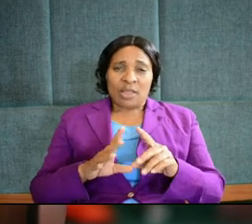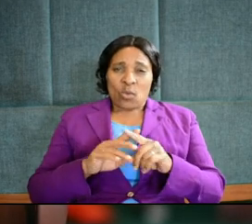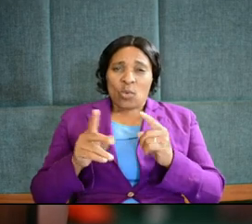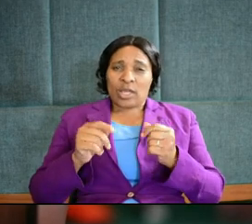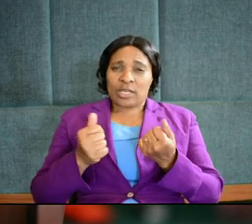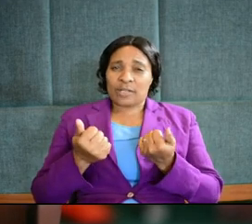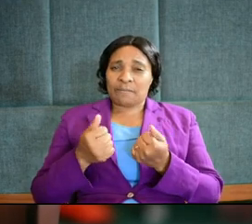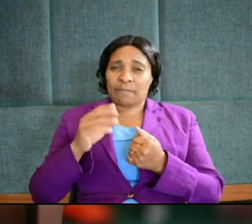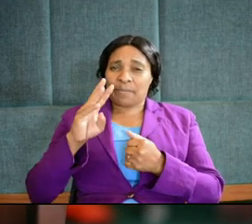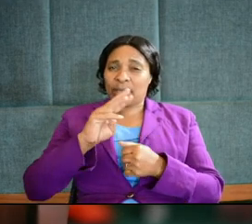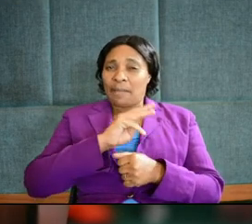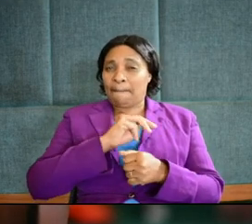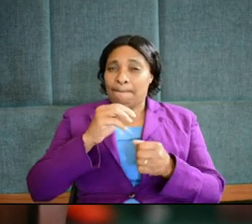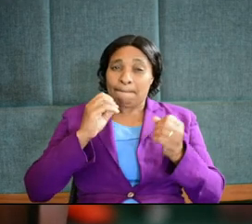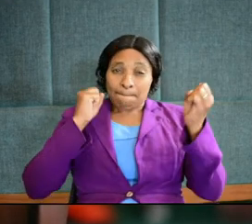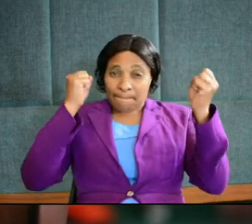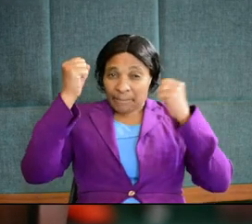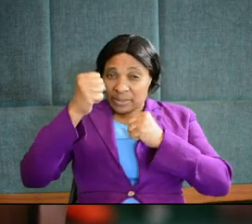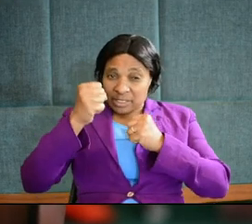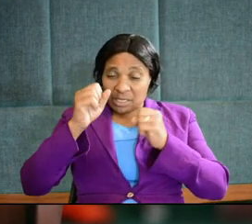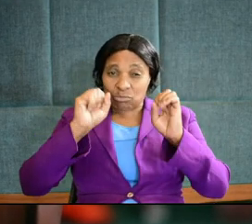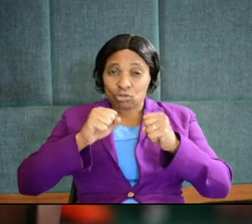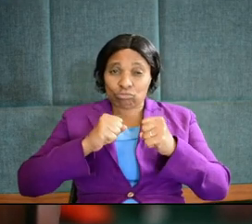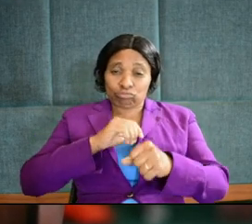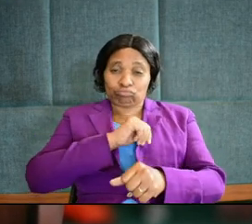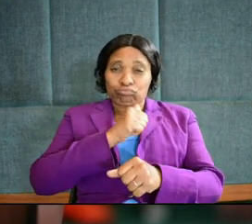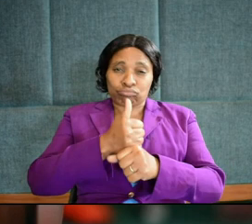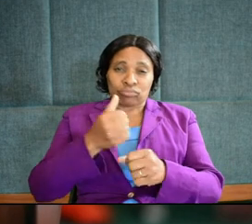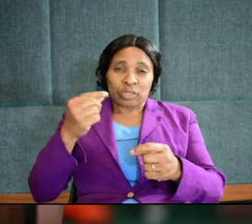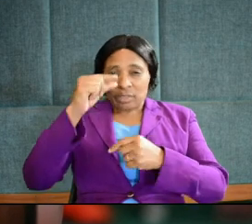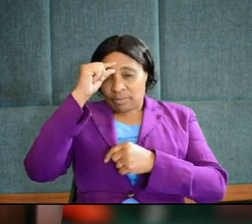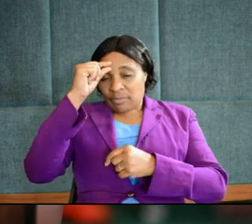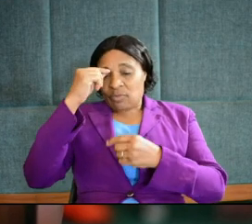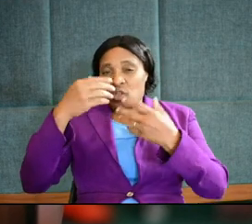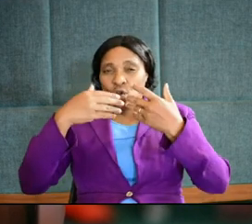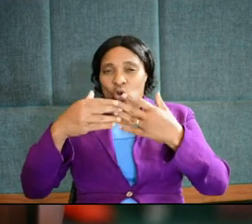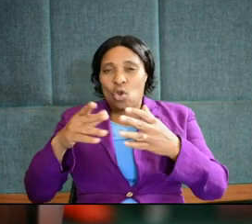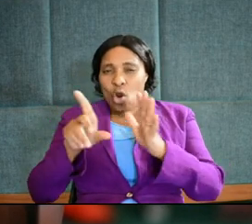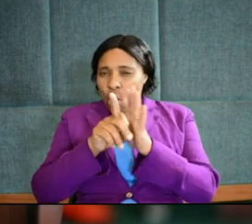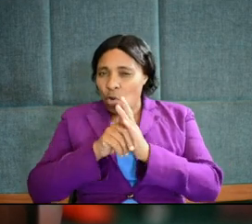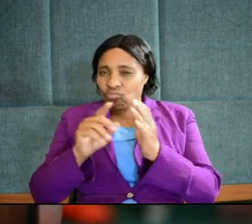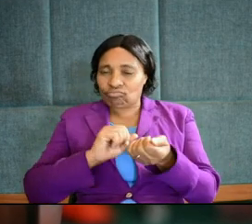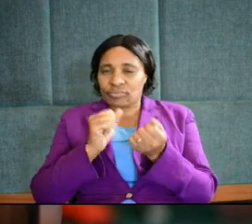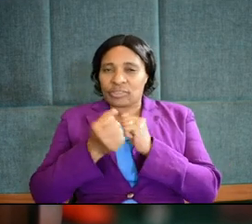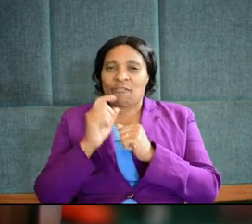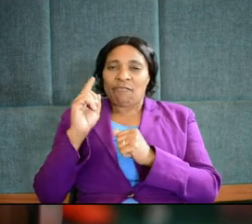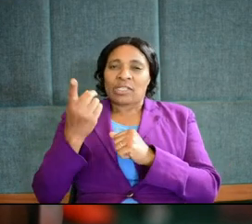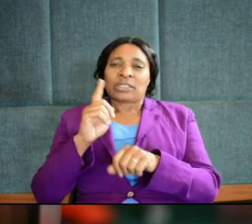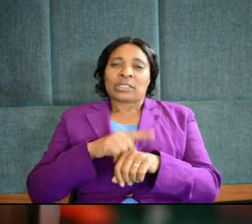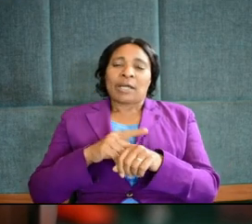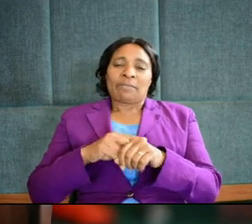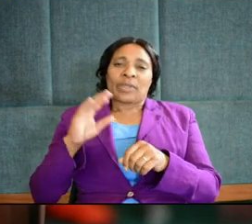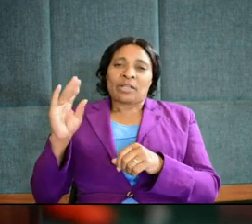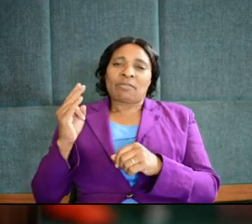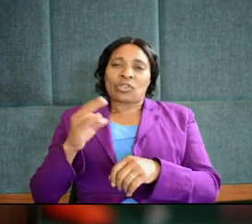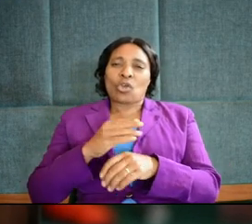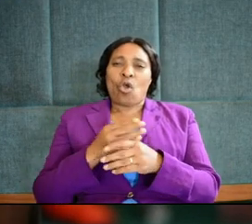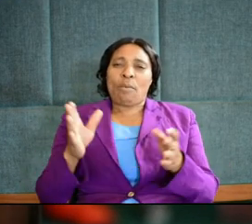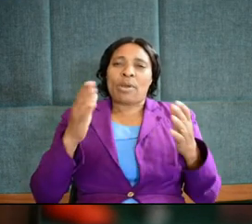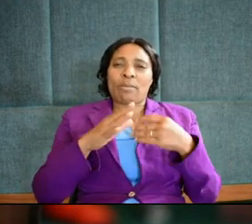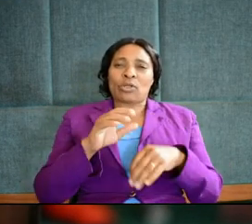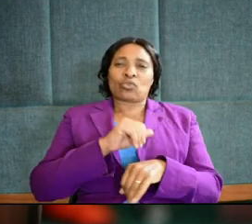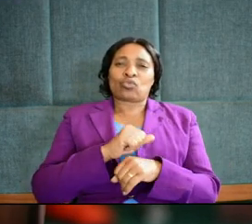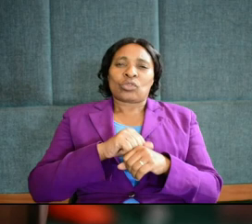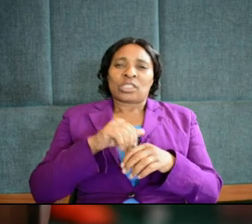Portuguese military ousted the authoritarian government, the laws changed. For the first time, the Adventist Church could open schools in